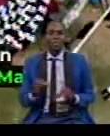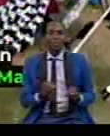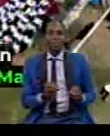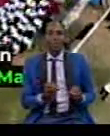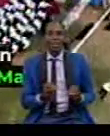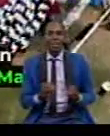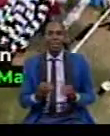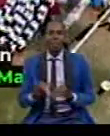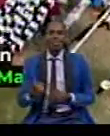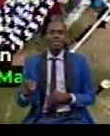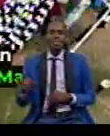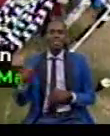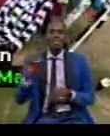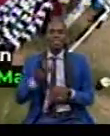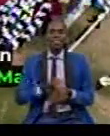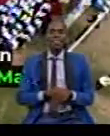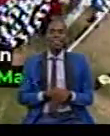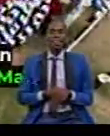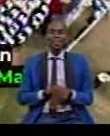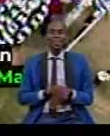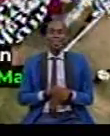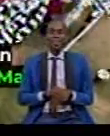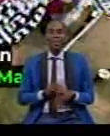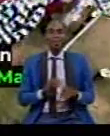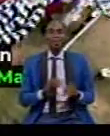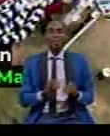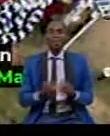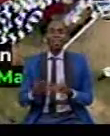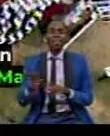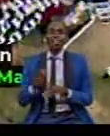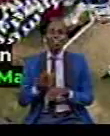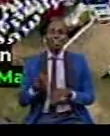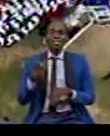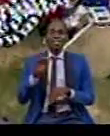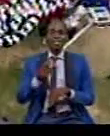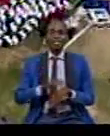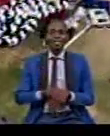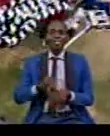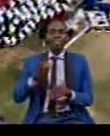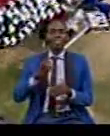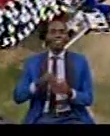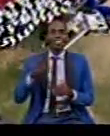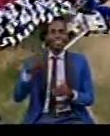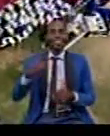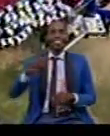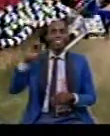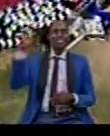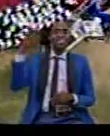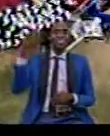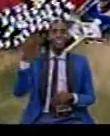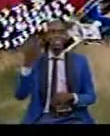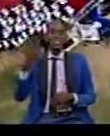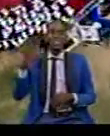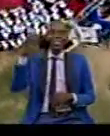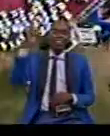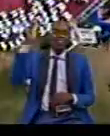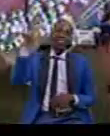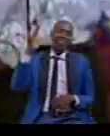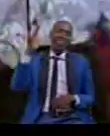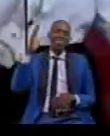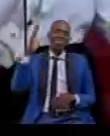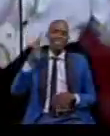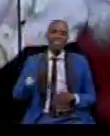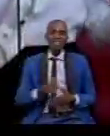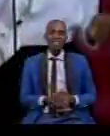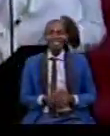Counselors, please listen. Get to all those that have taken decision and take